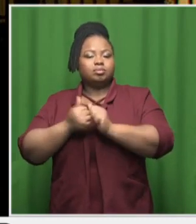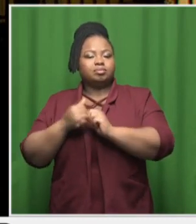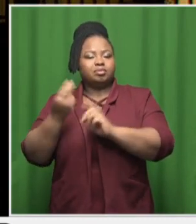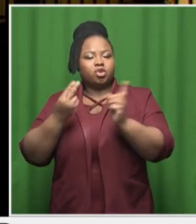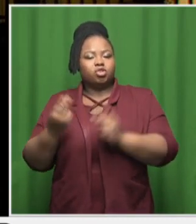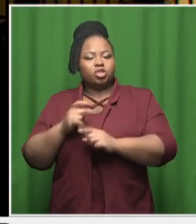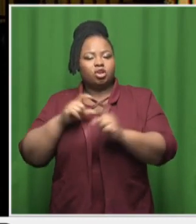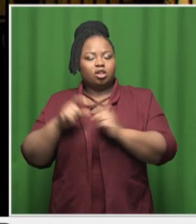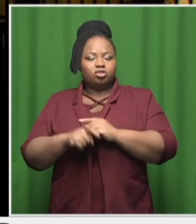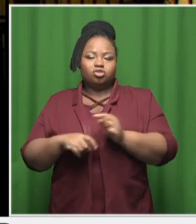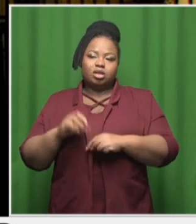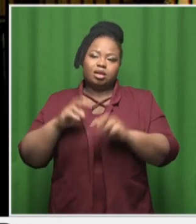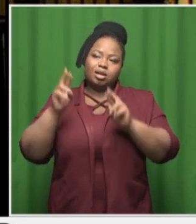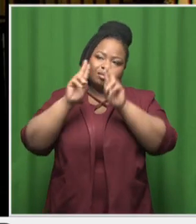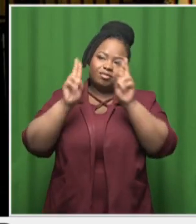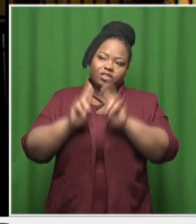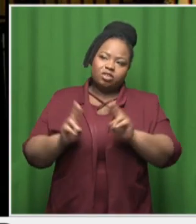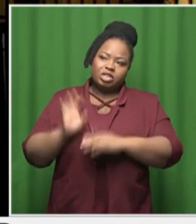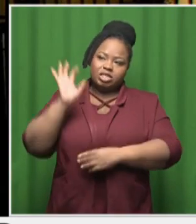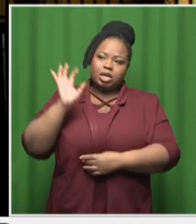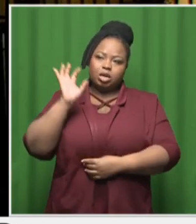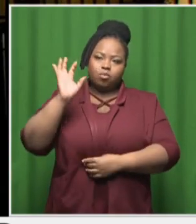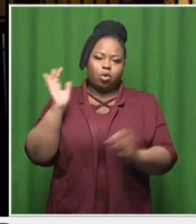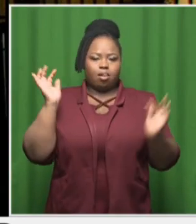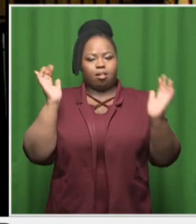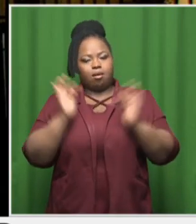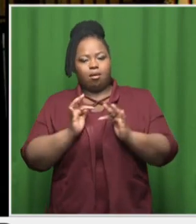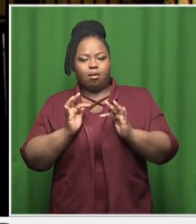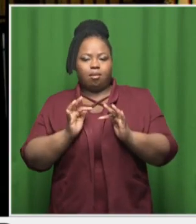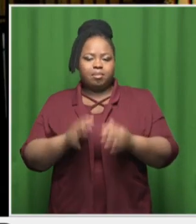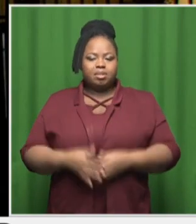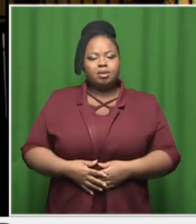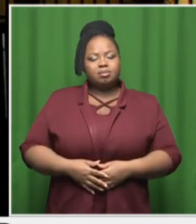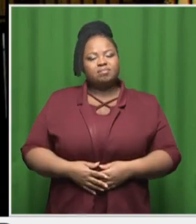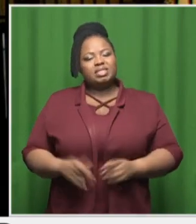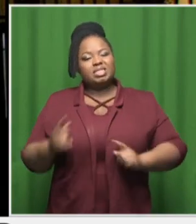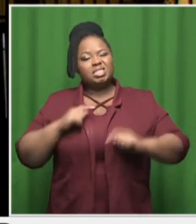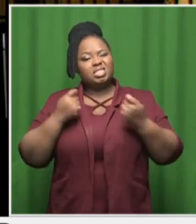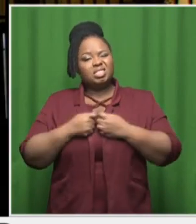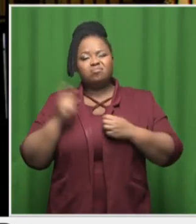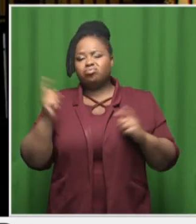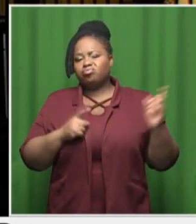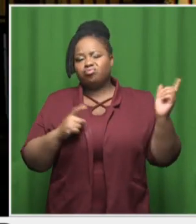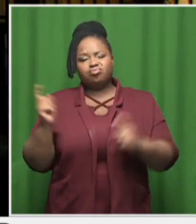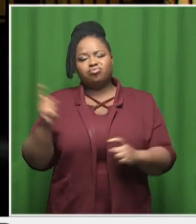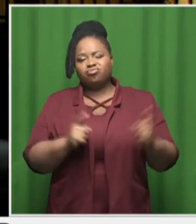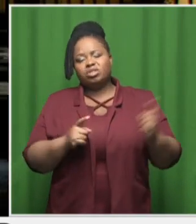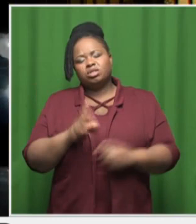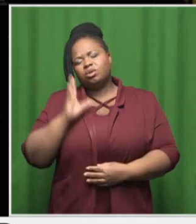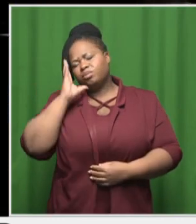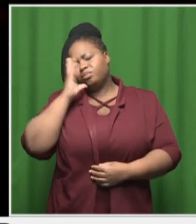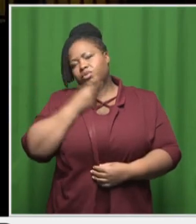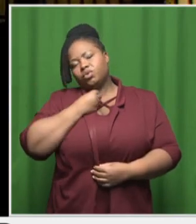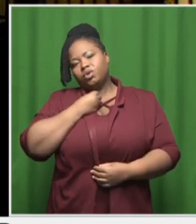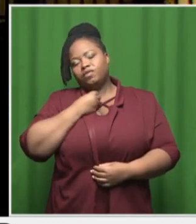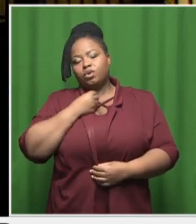netball federations coming together, and the teams coming respectively. There were the most beautiful stage lit